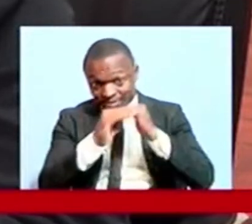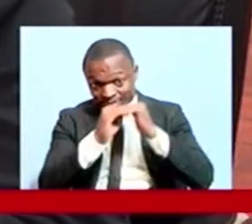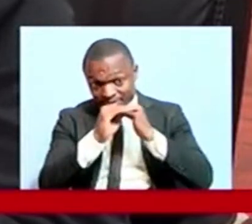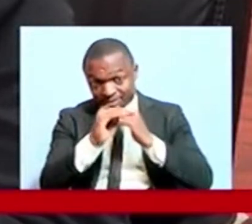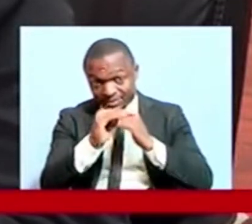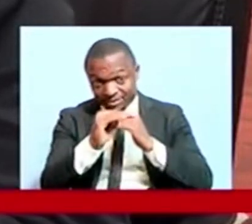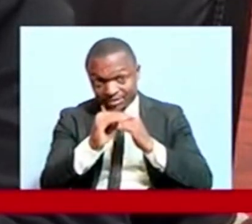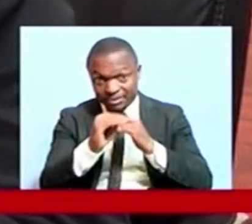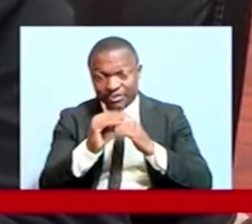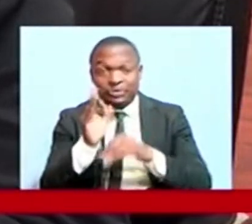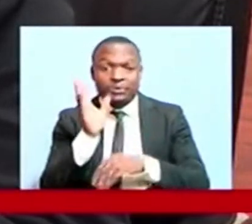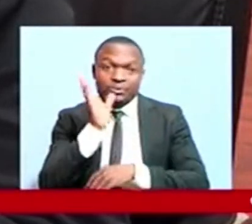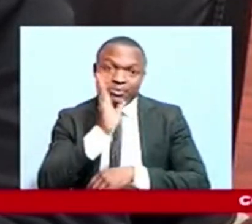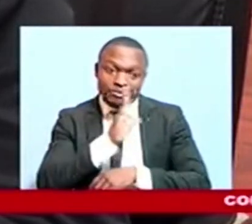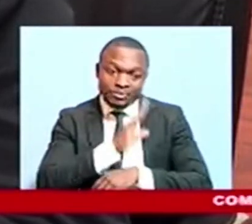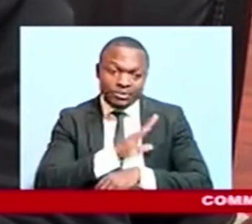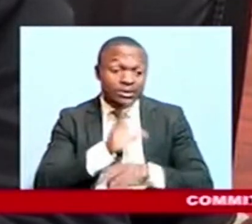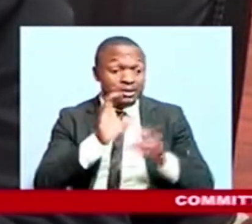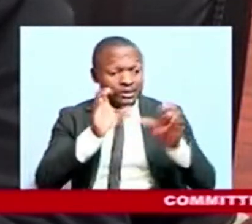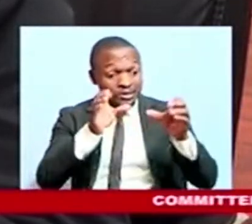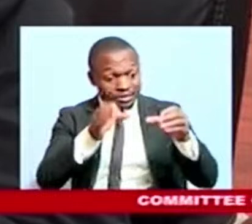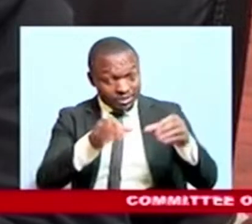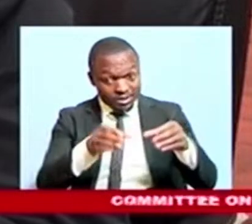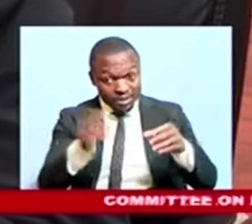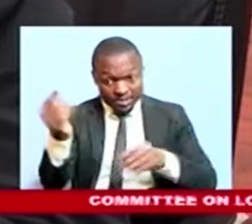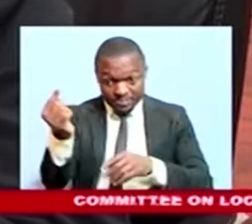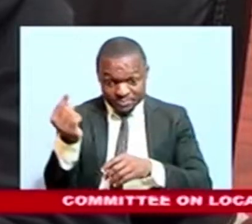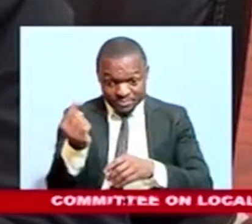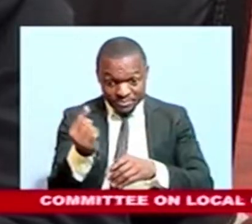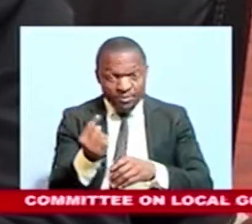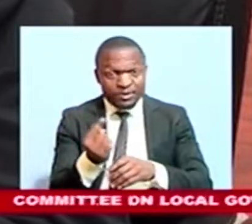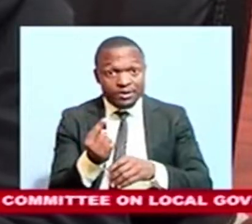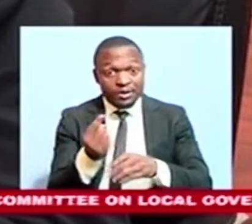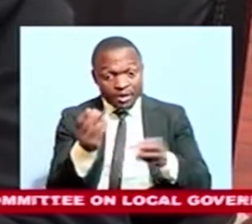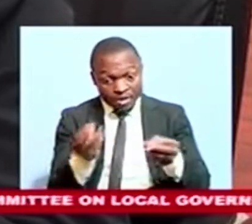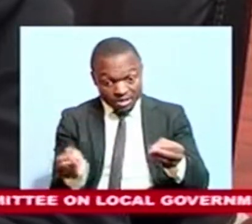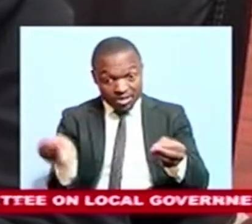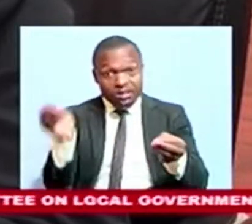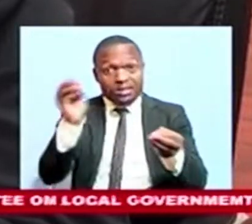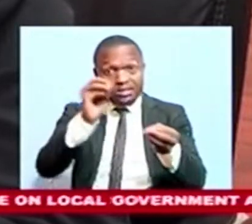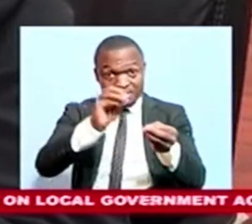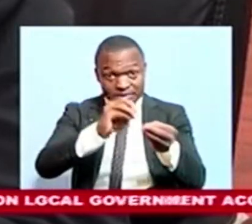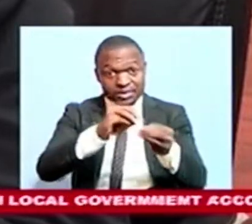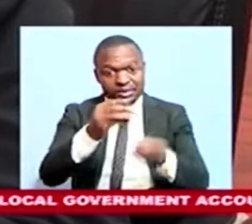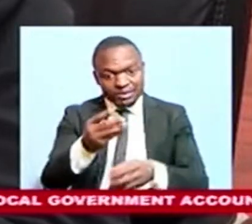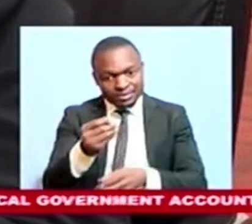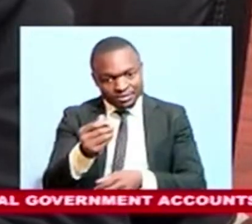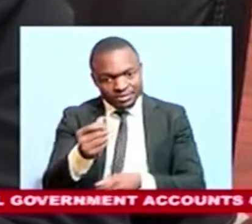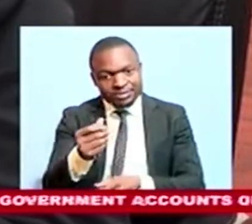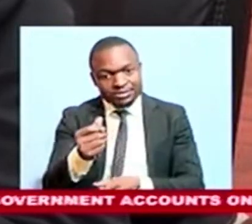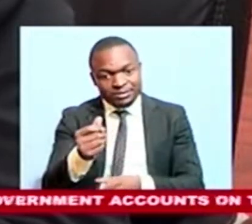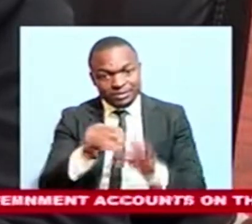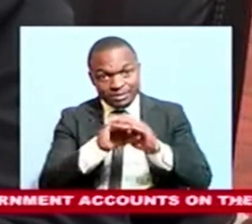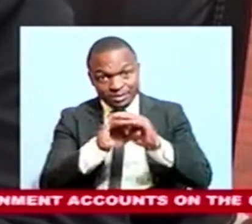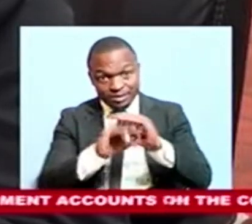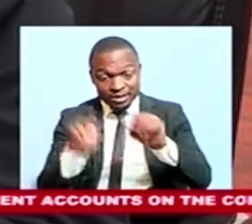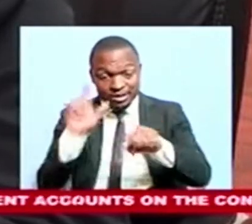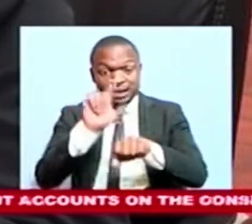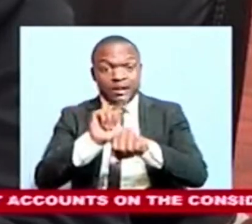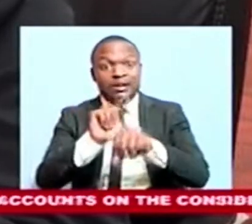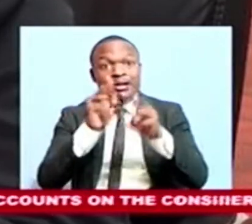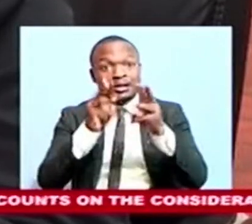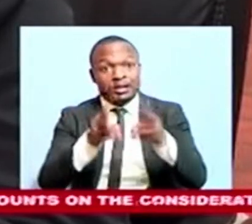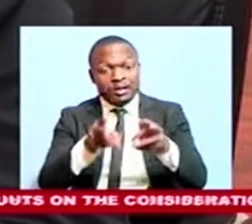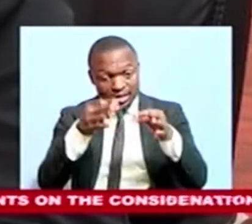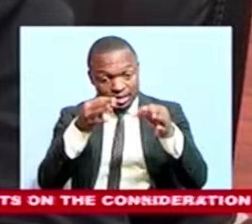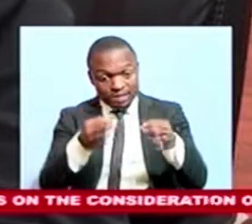it was done until council came in and made additional funds under labor-based. If that